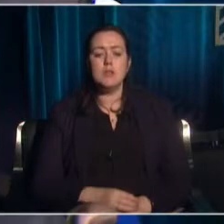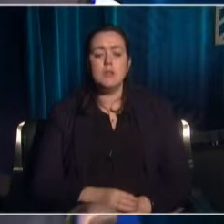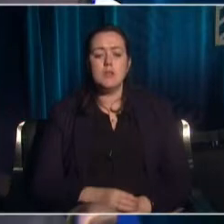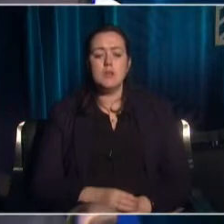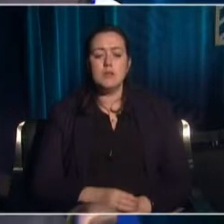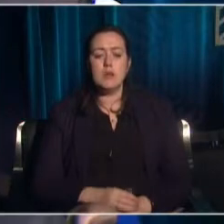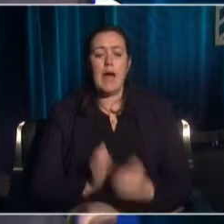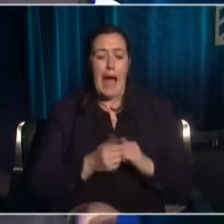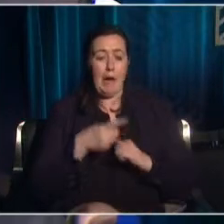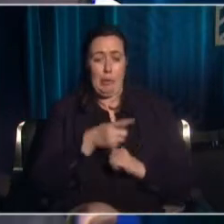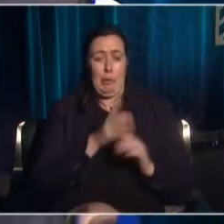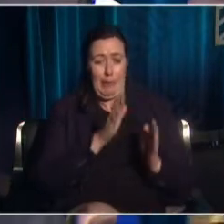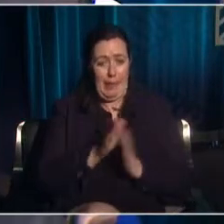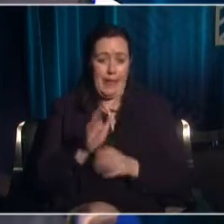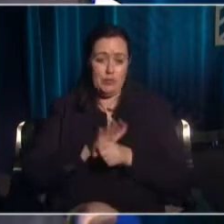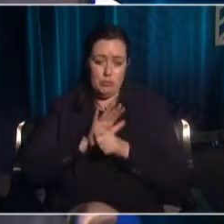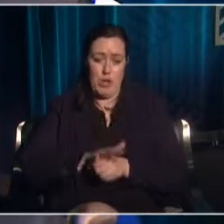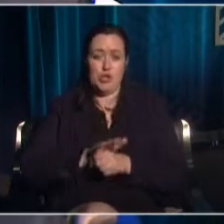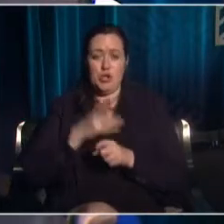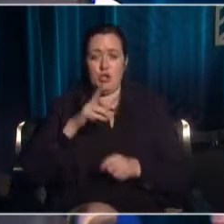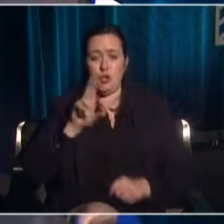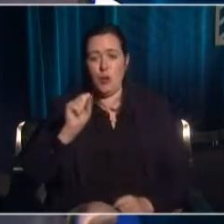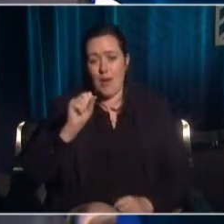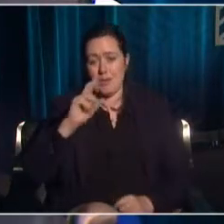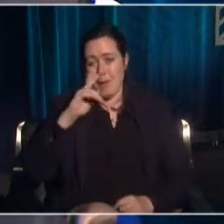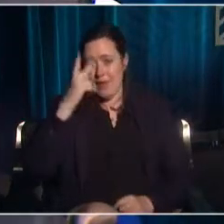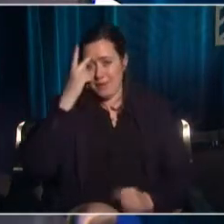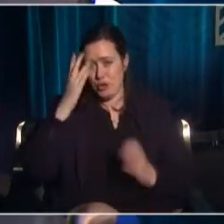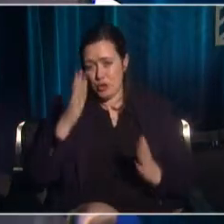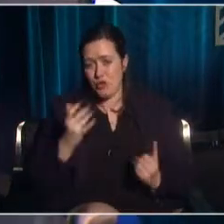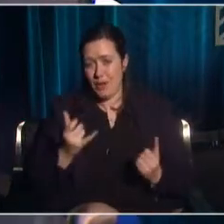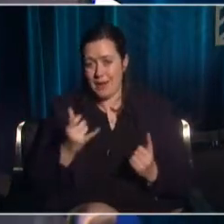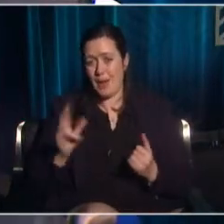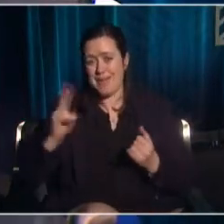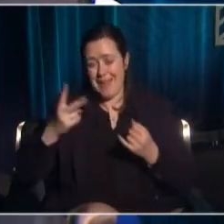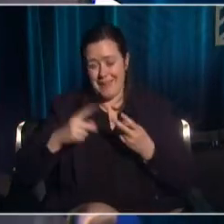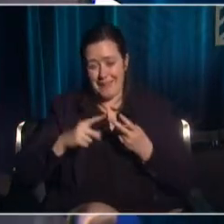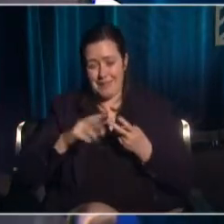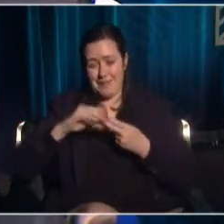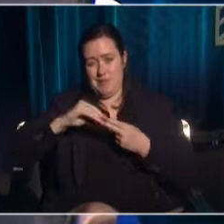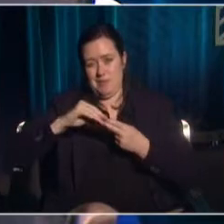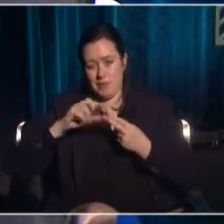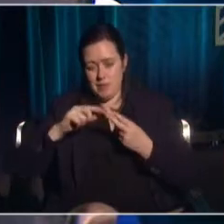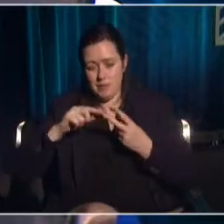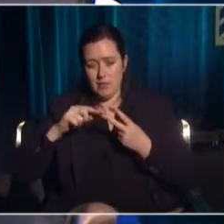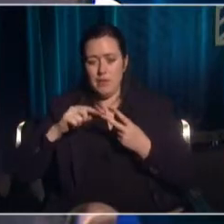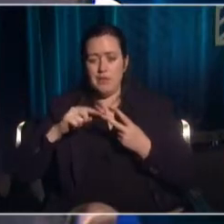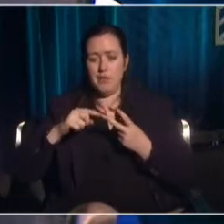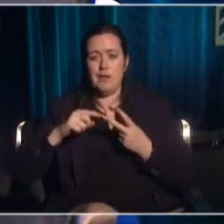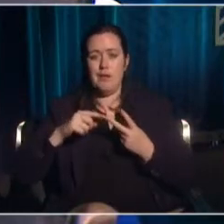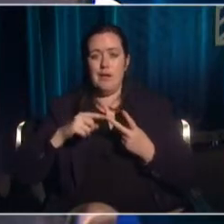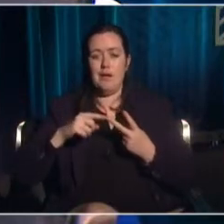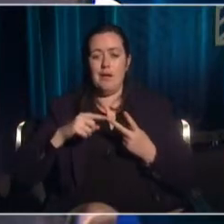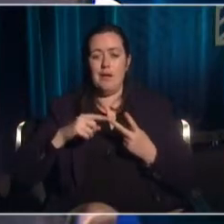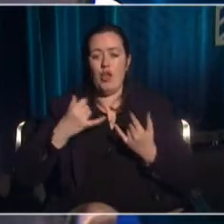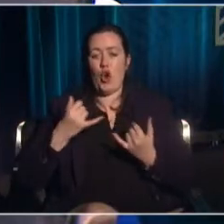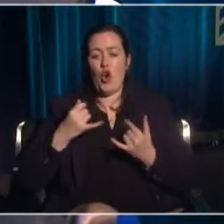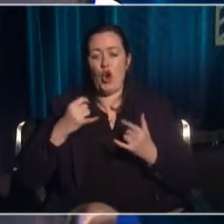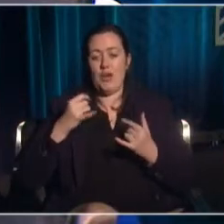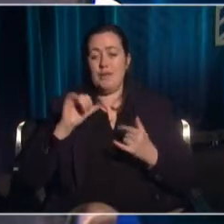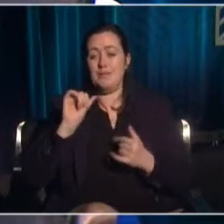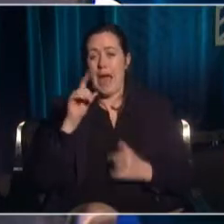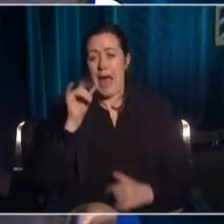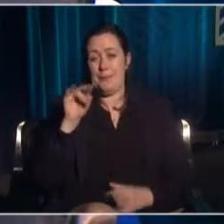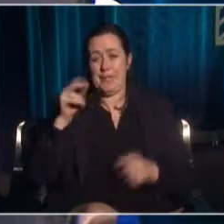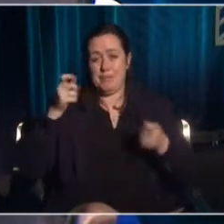do you plan to put pressure on U.S. politicians right now? And then the second one, how does the current administration here